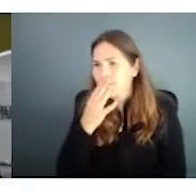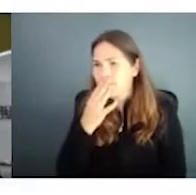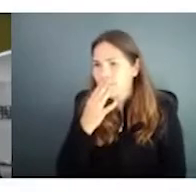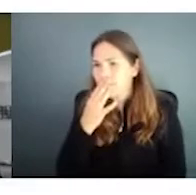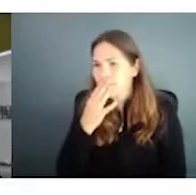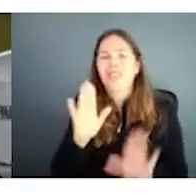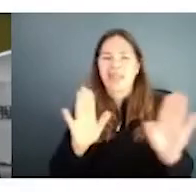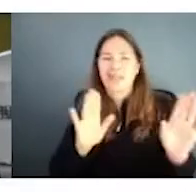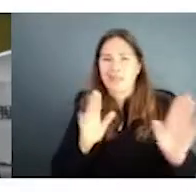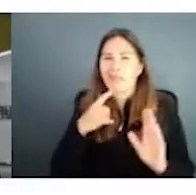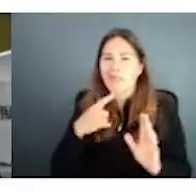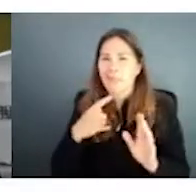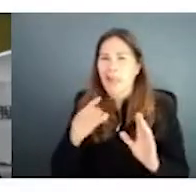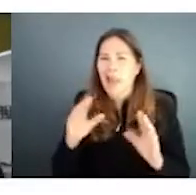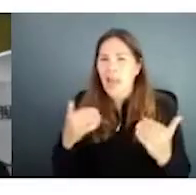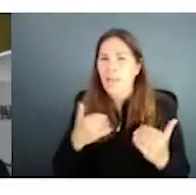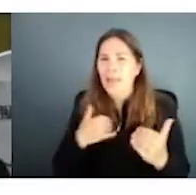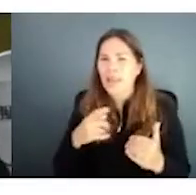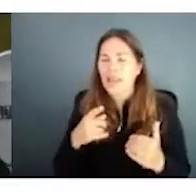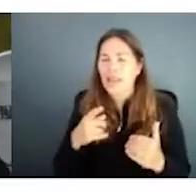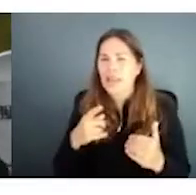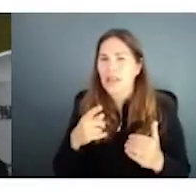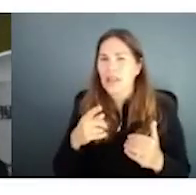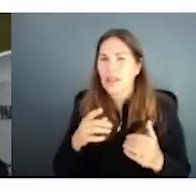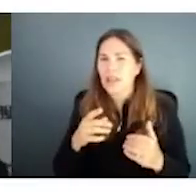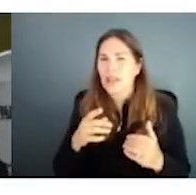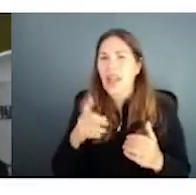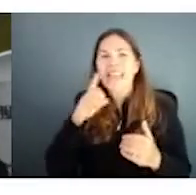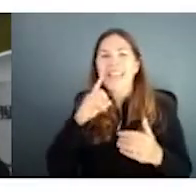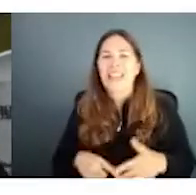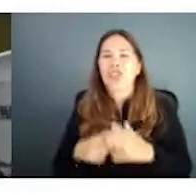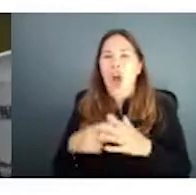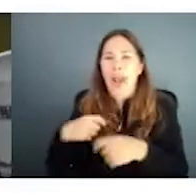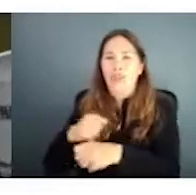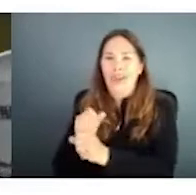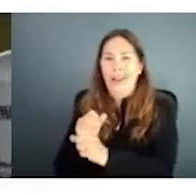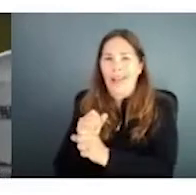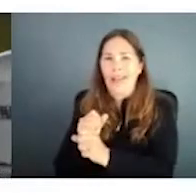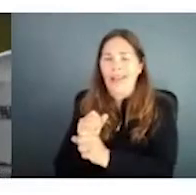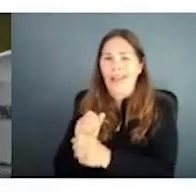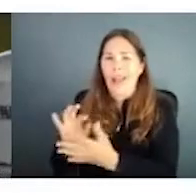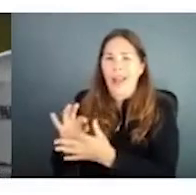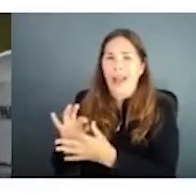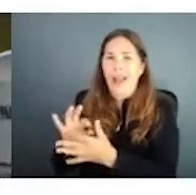drop that. I think I started creating what I would call a content